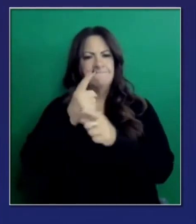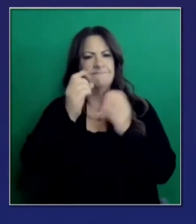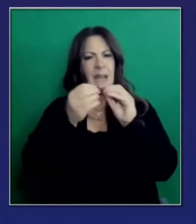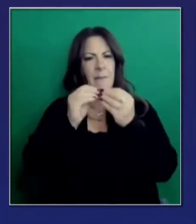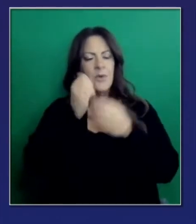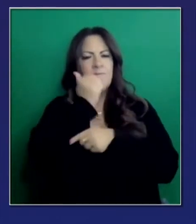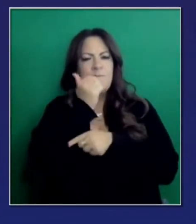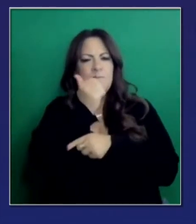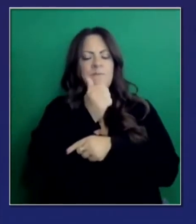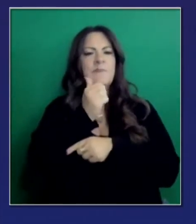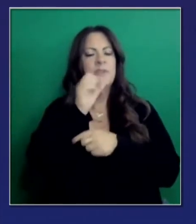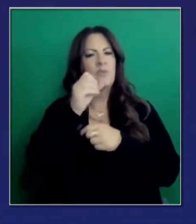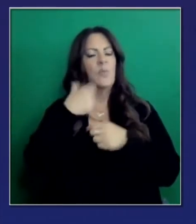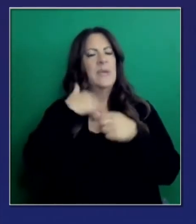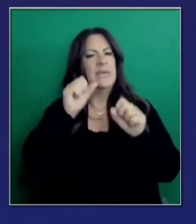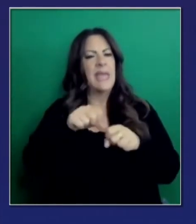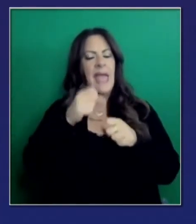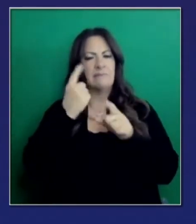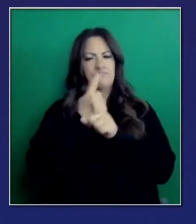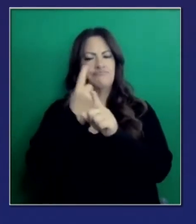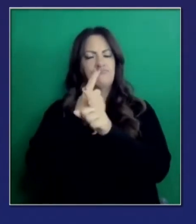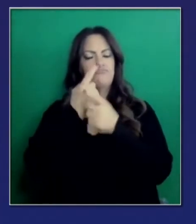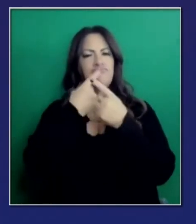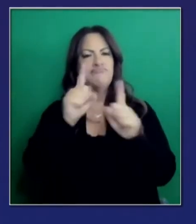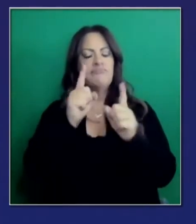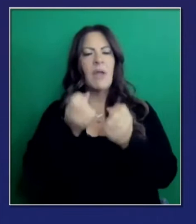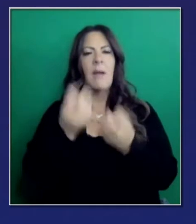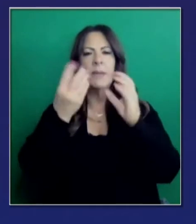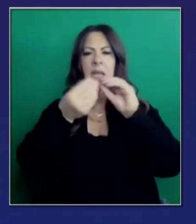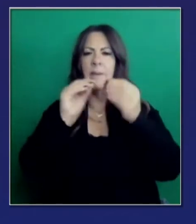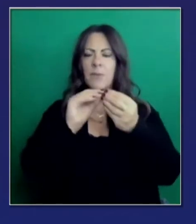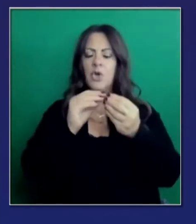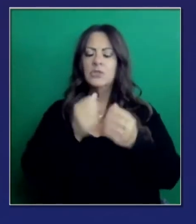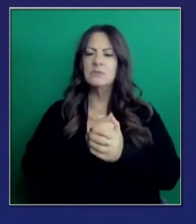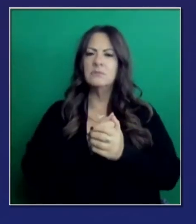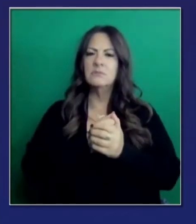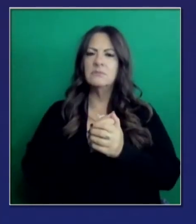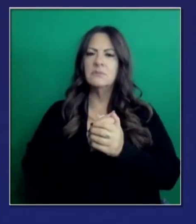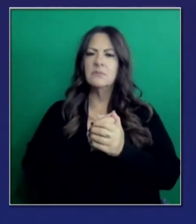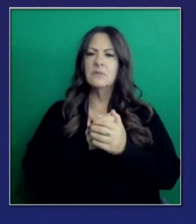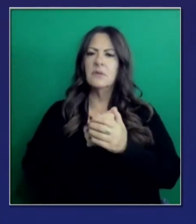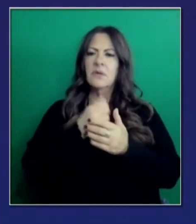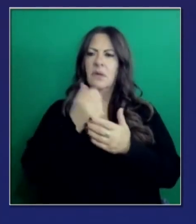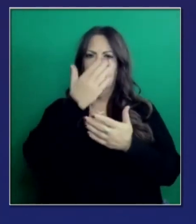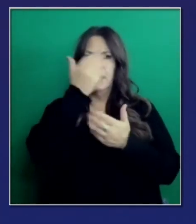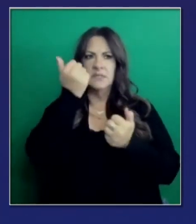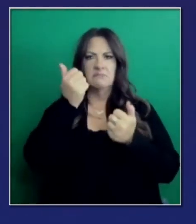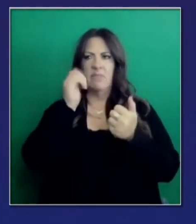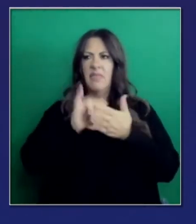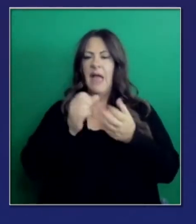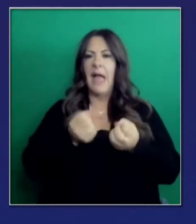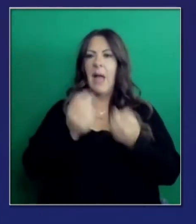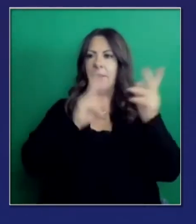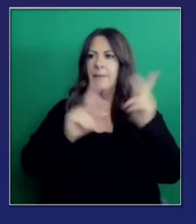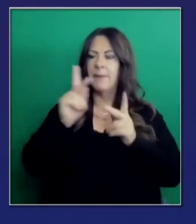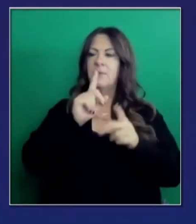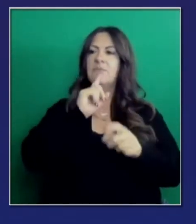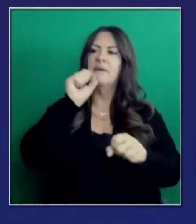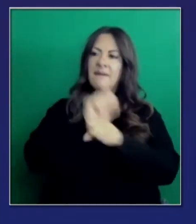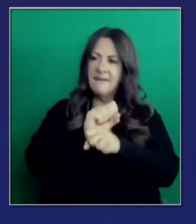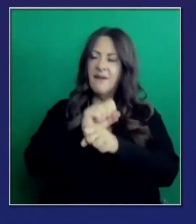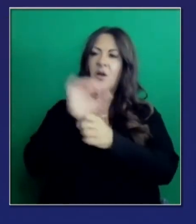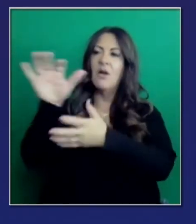days behind what the national numbers reflect in terms of the actual number of vaccines administered. And we could